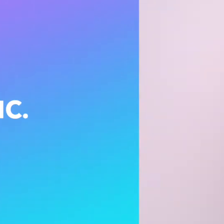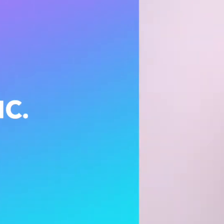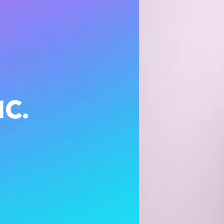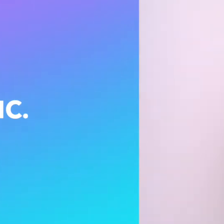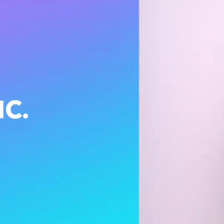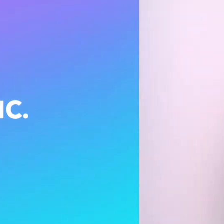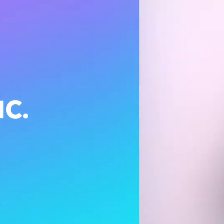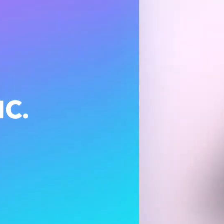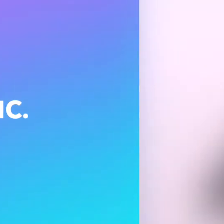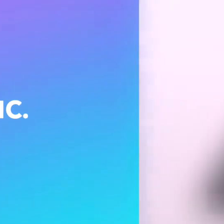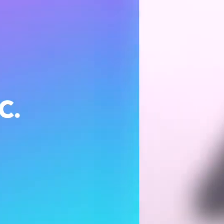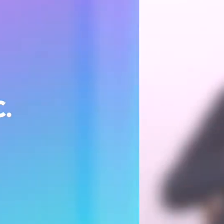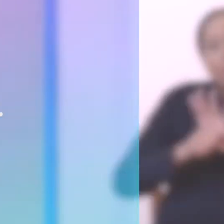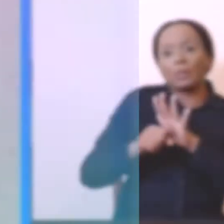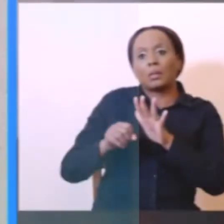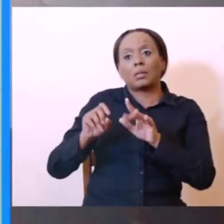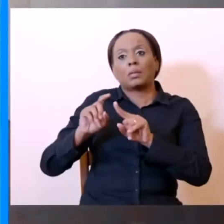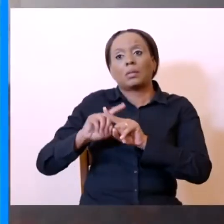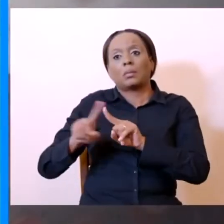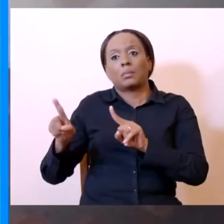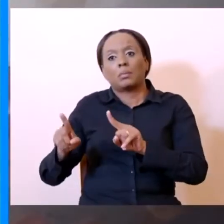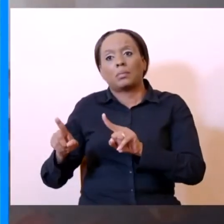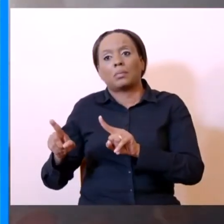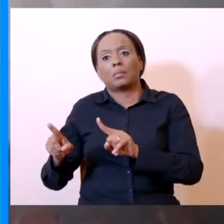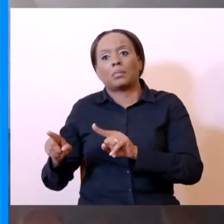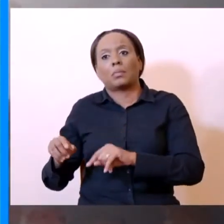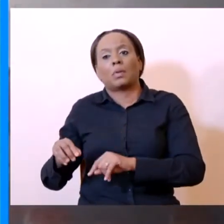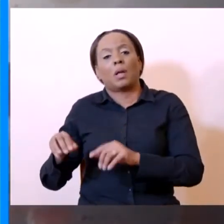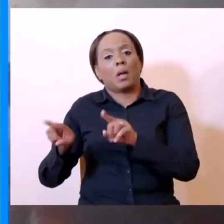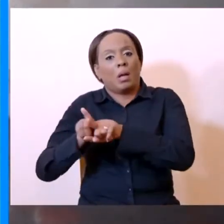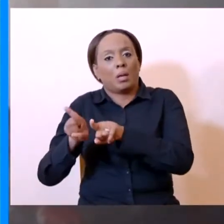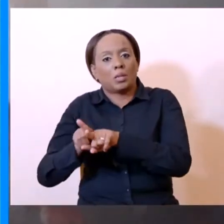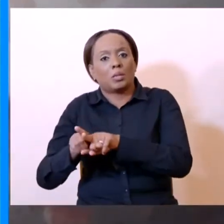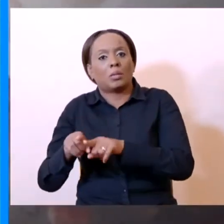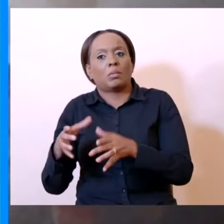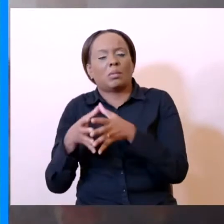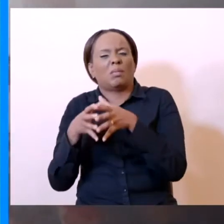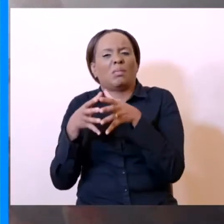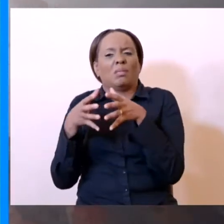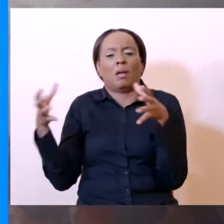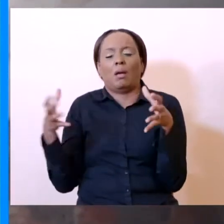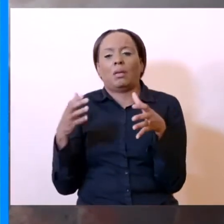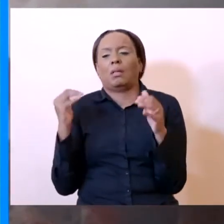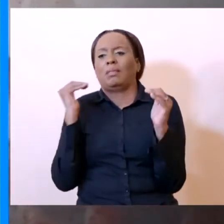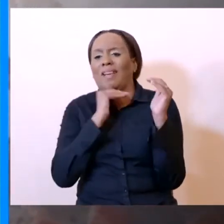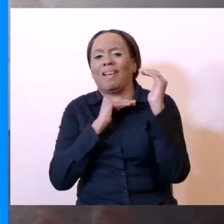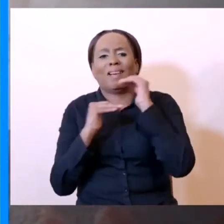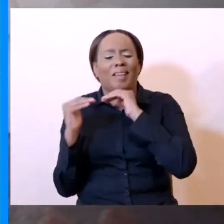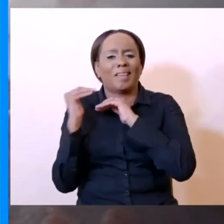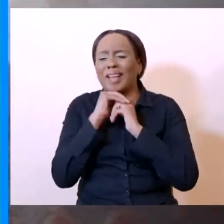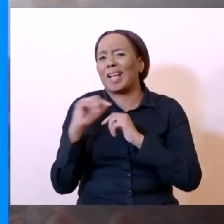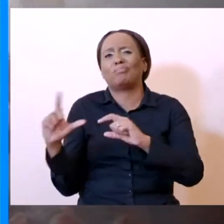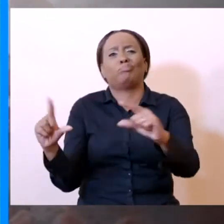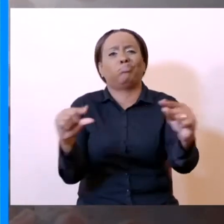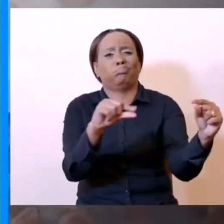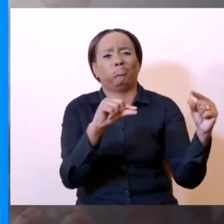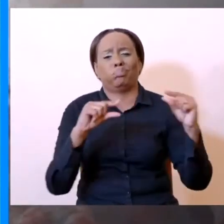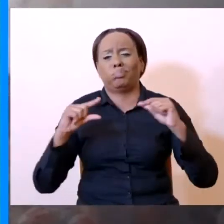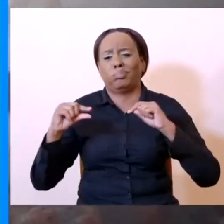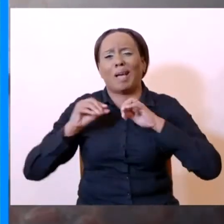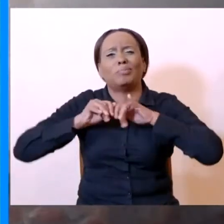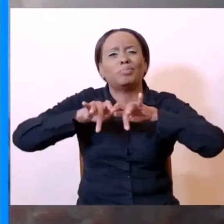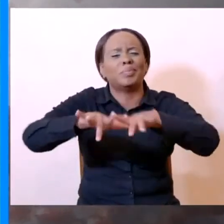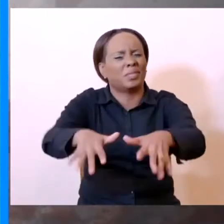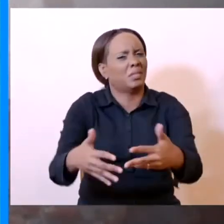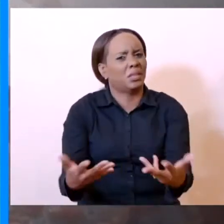COVID-19, but also against the infodemic, which is a lot of fake news and false information has been